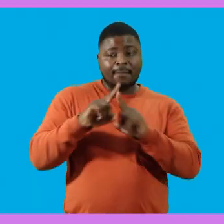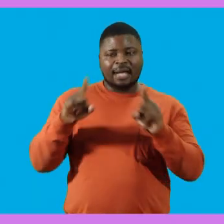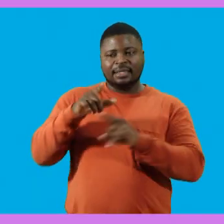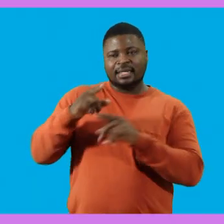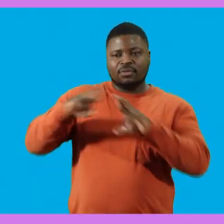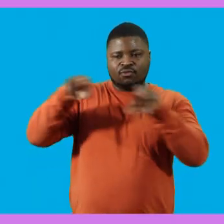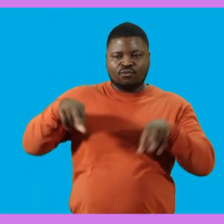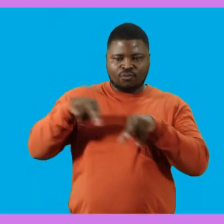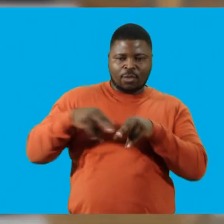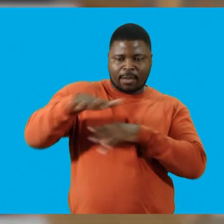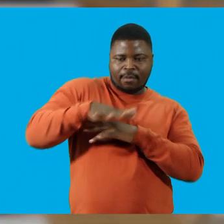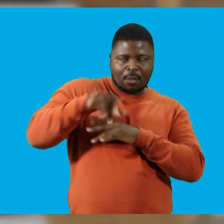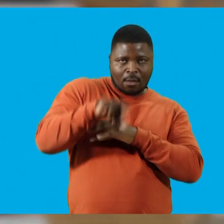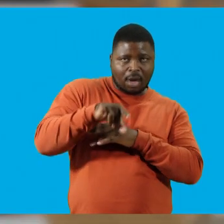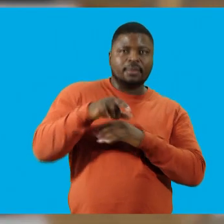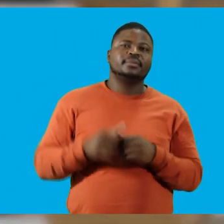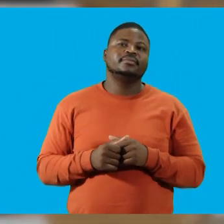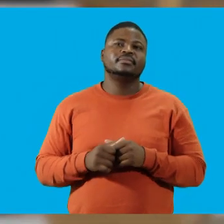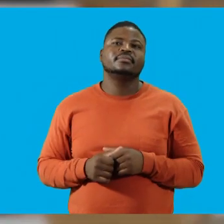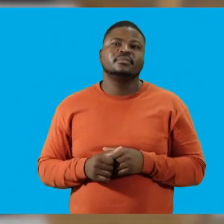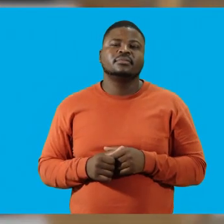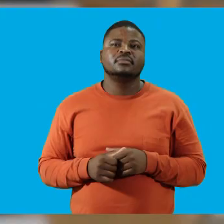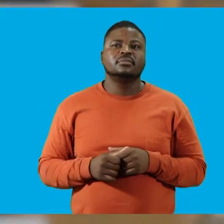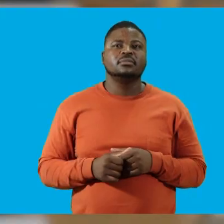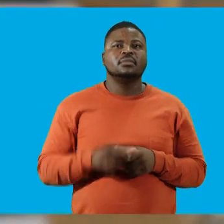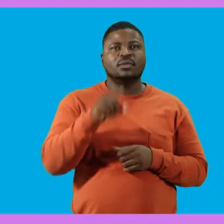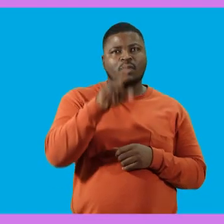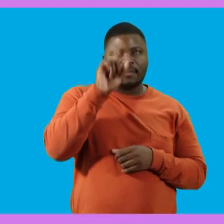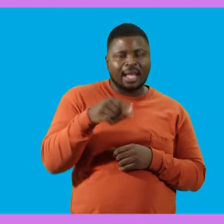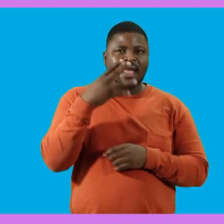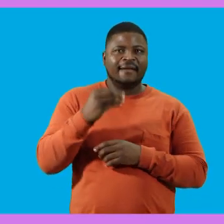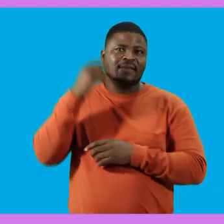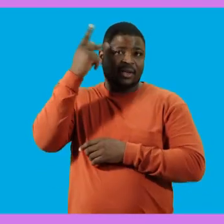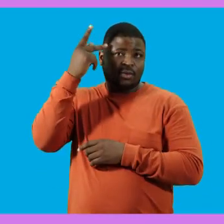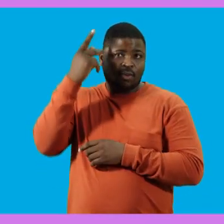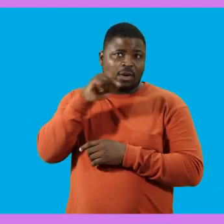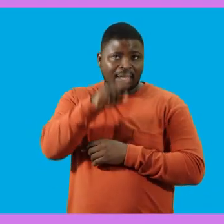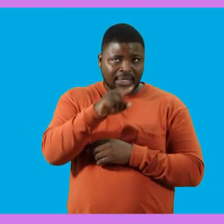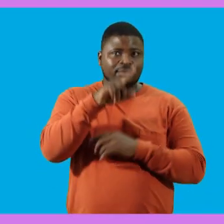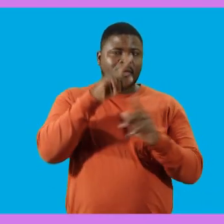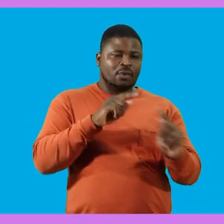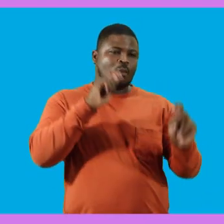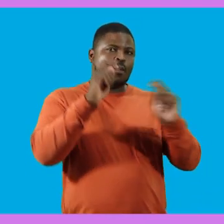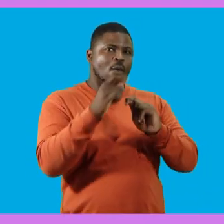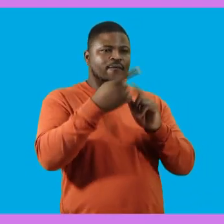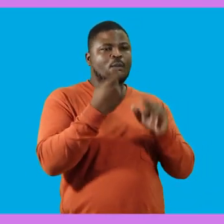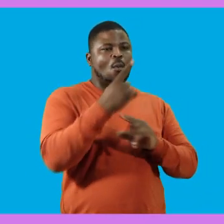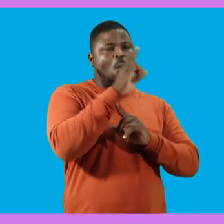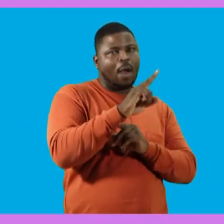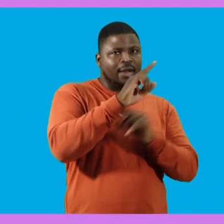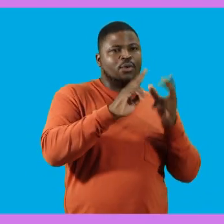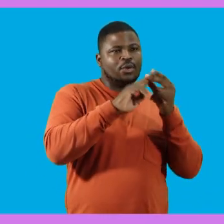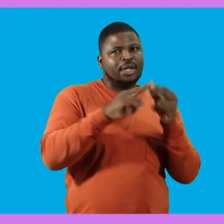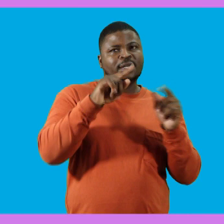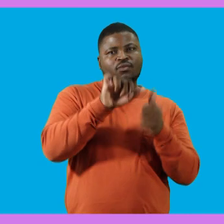area. The pre-knowledge, you should know how to convert from one unit to another,